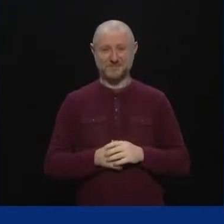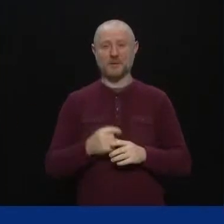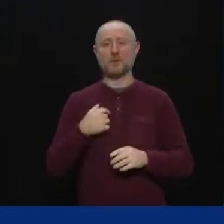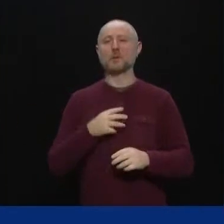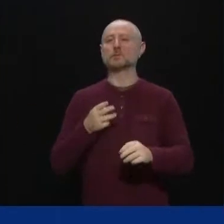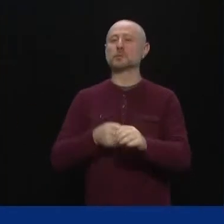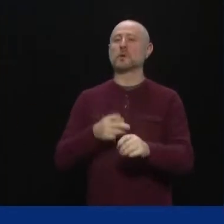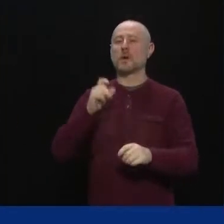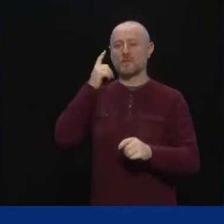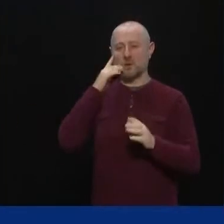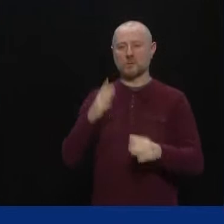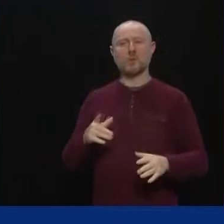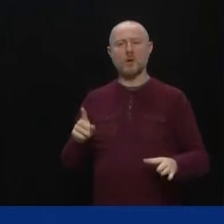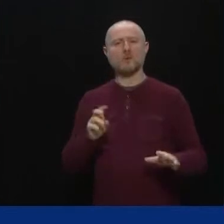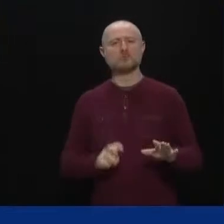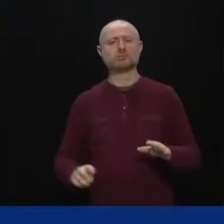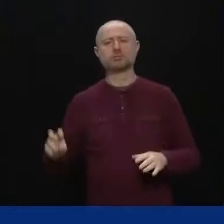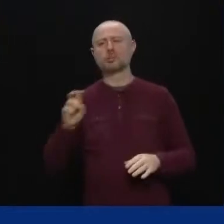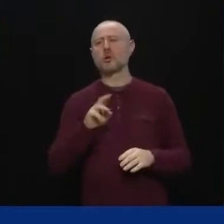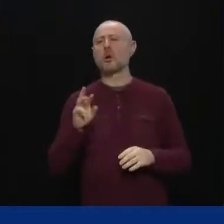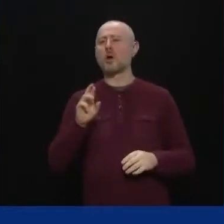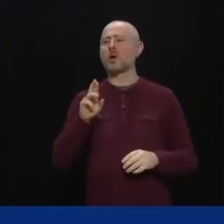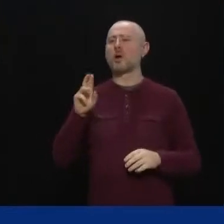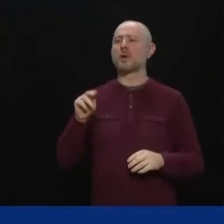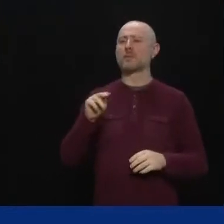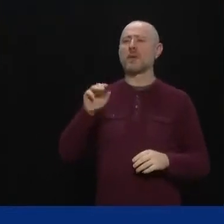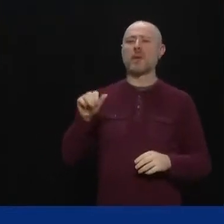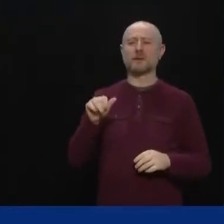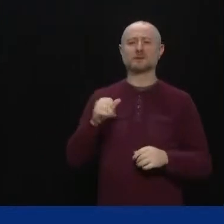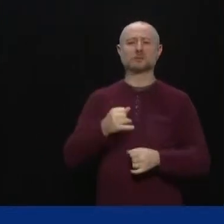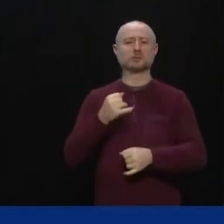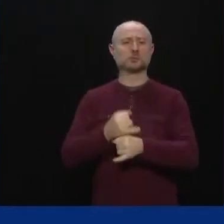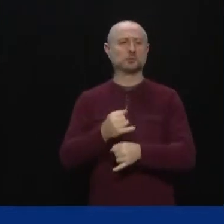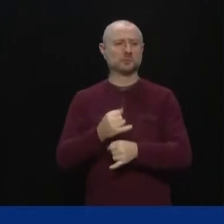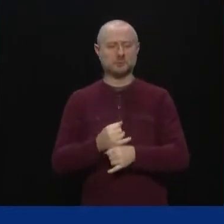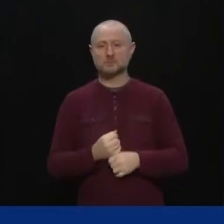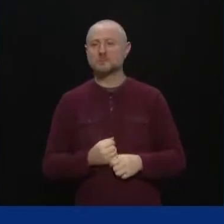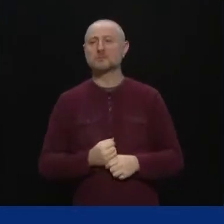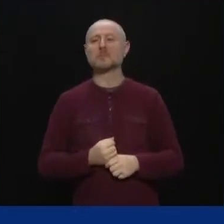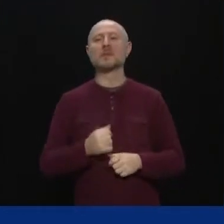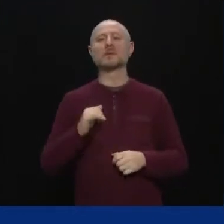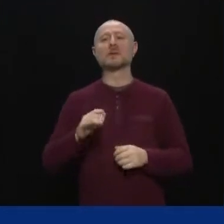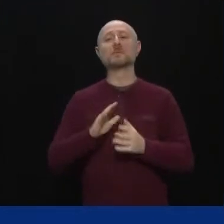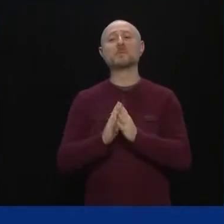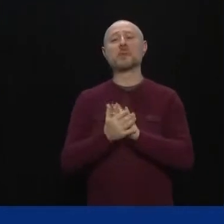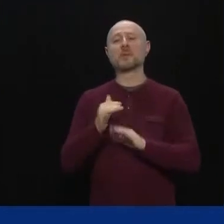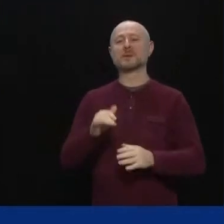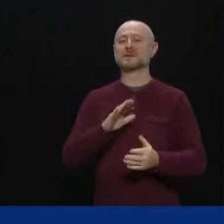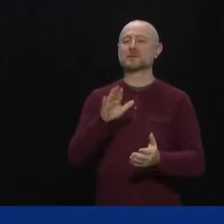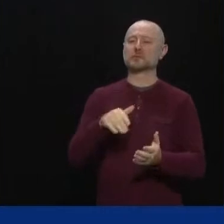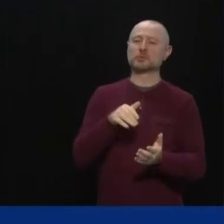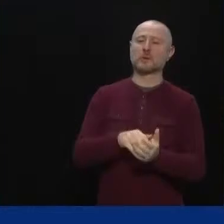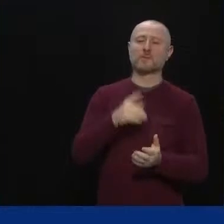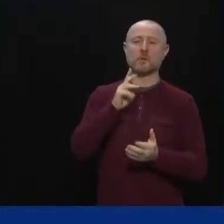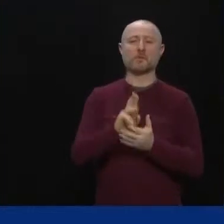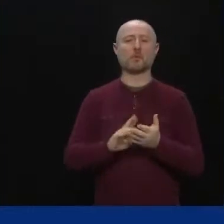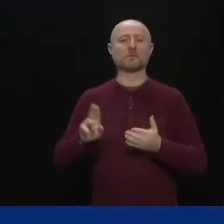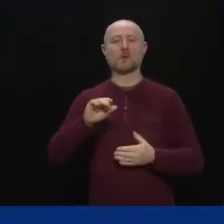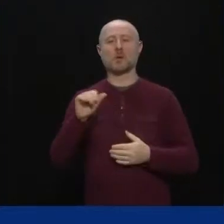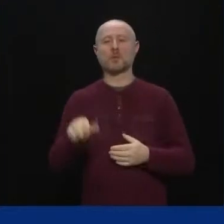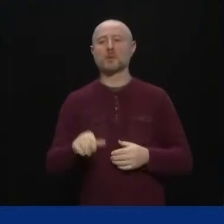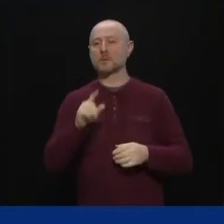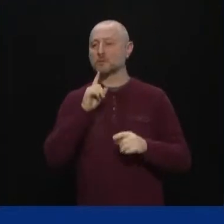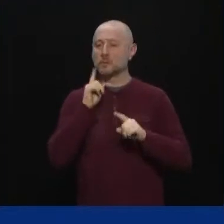the RNA Institute, which has really become the epicenter of UAlbany's response to